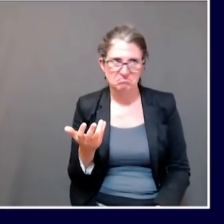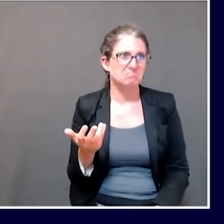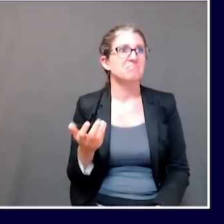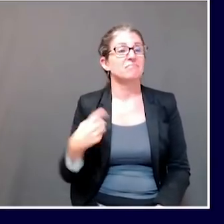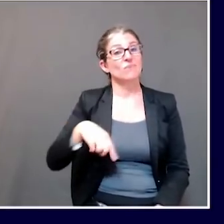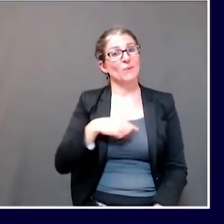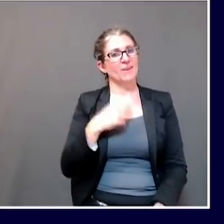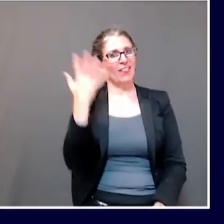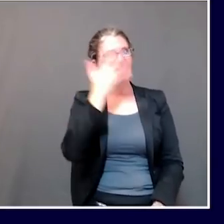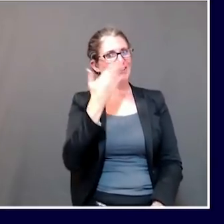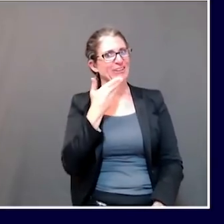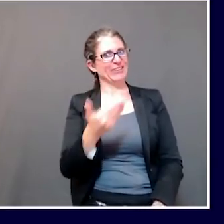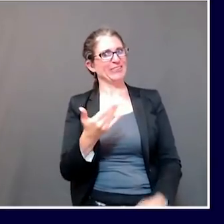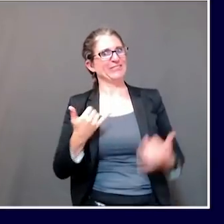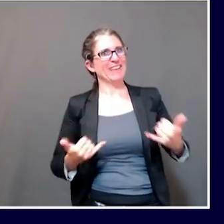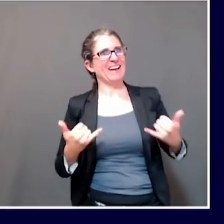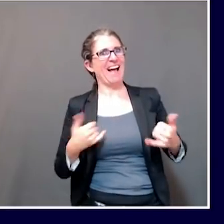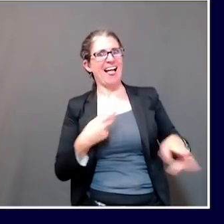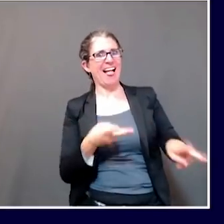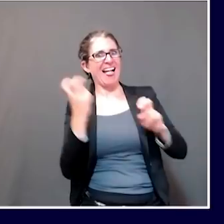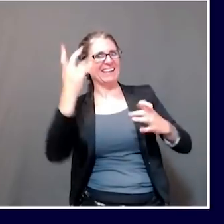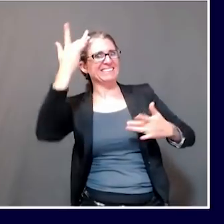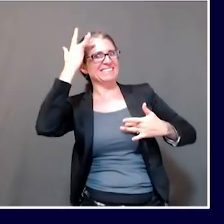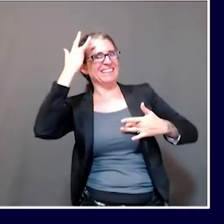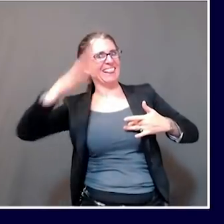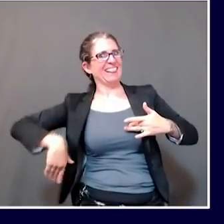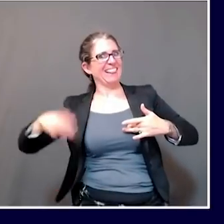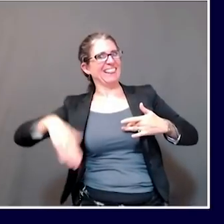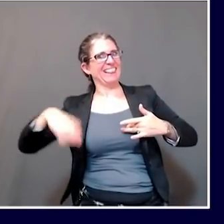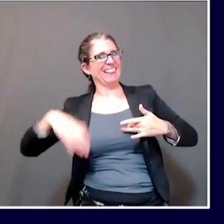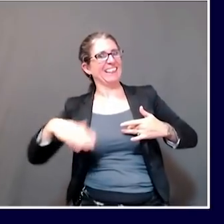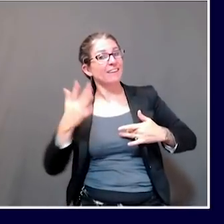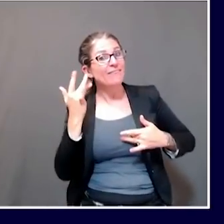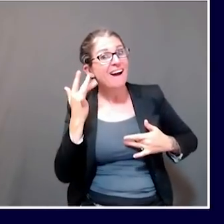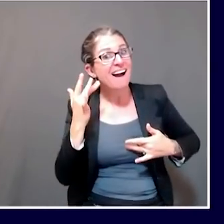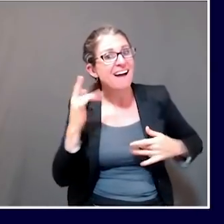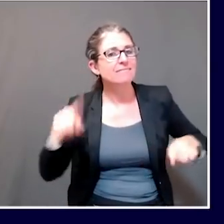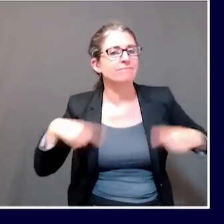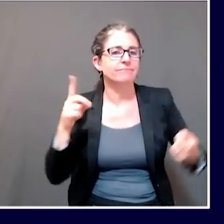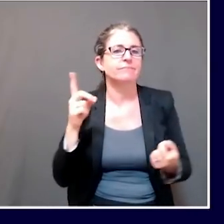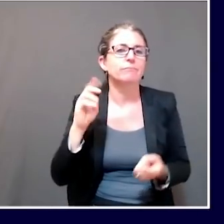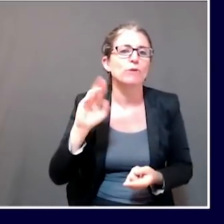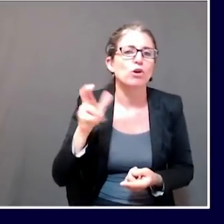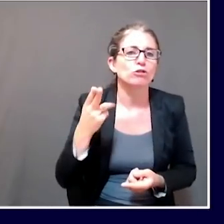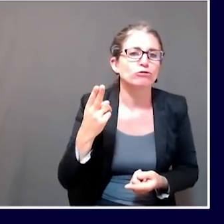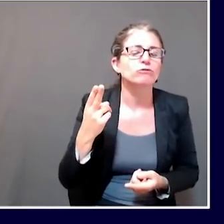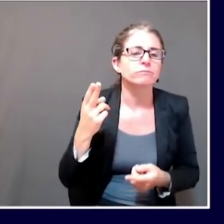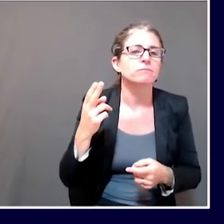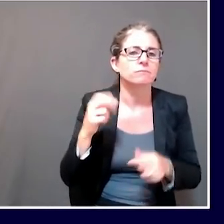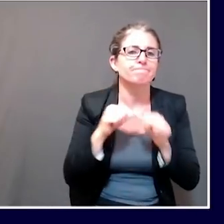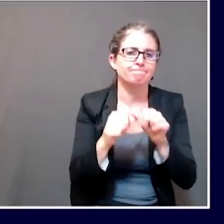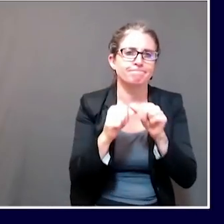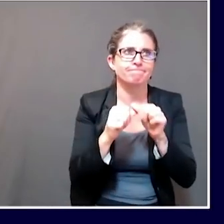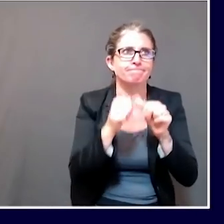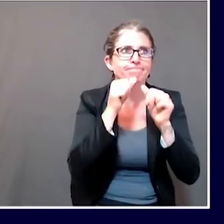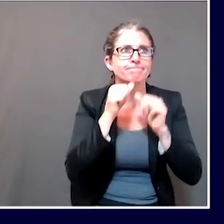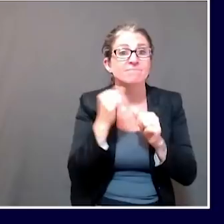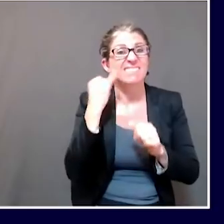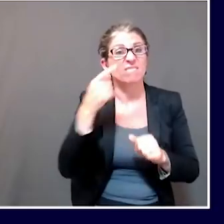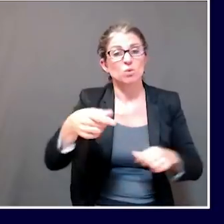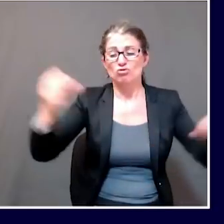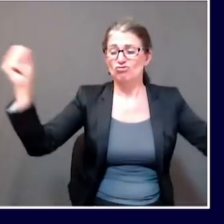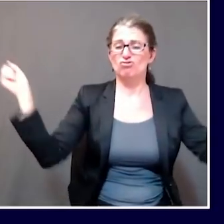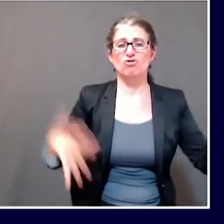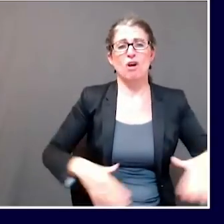we've been on starting in March all through the summer. We can't let up right now. We've got an opportunity to keep our